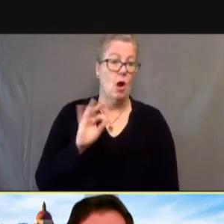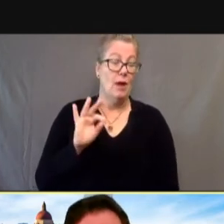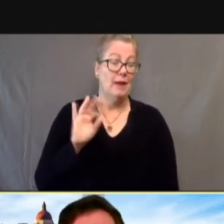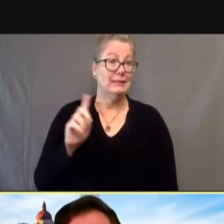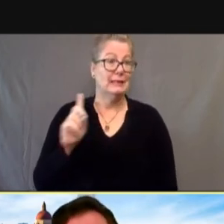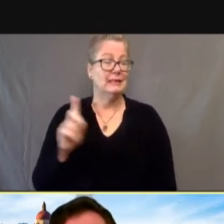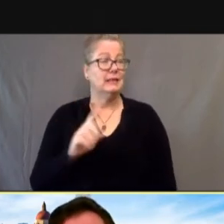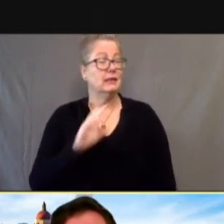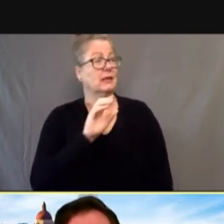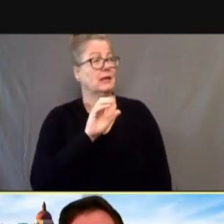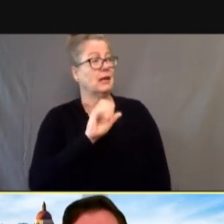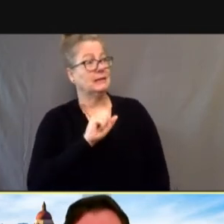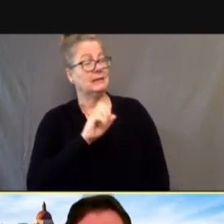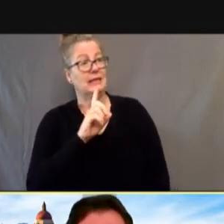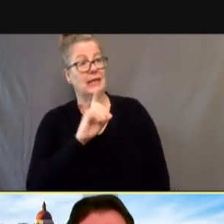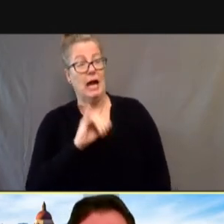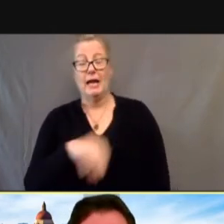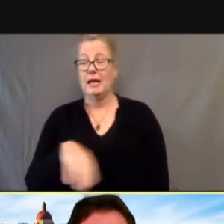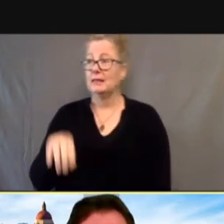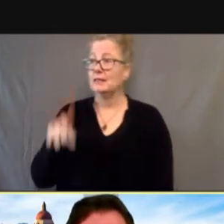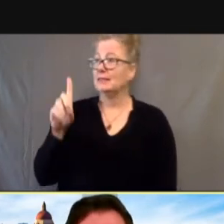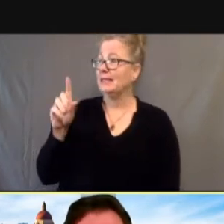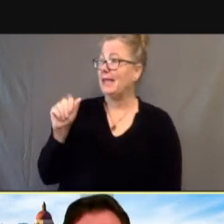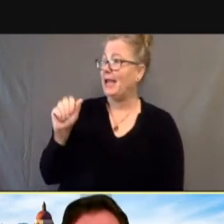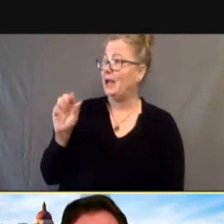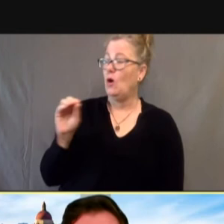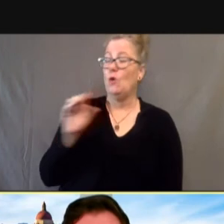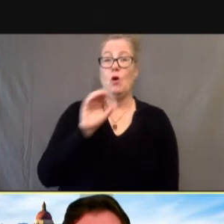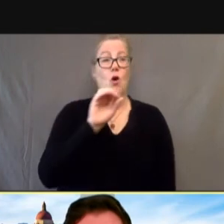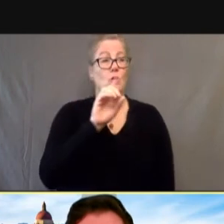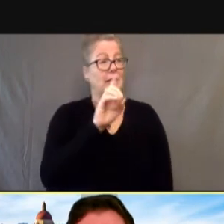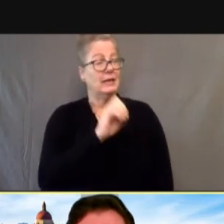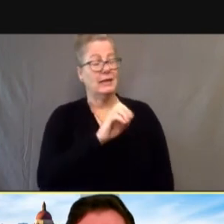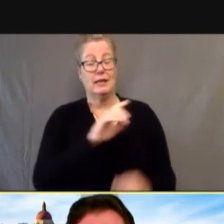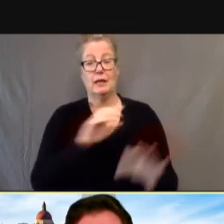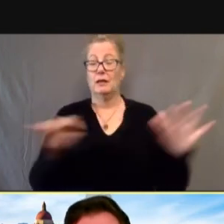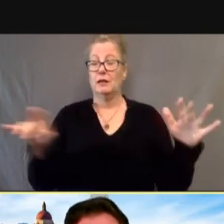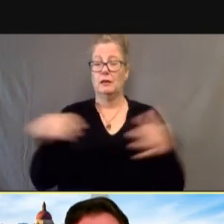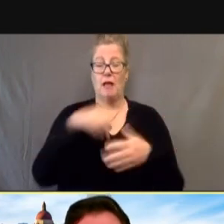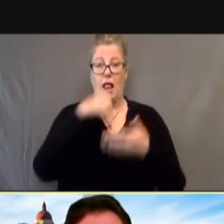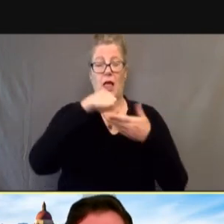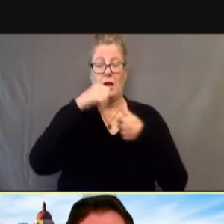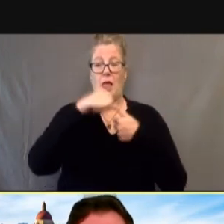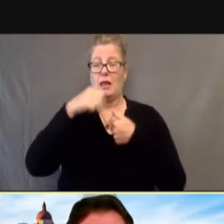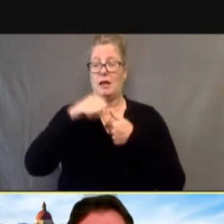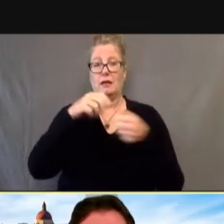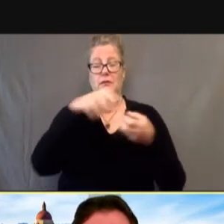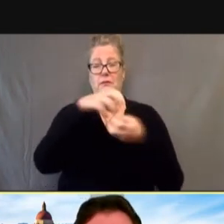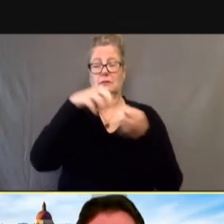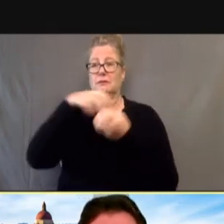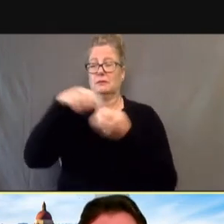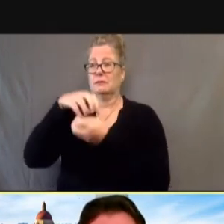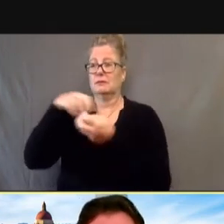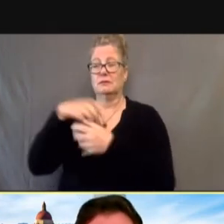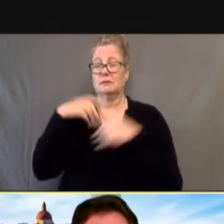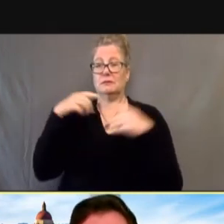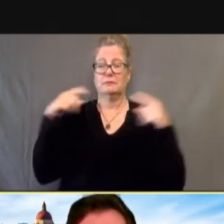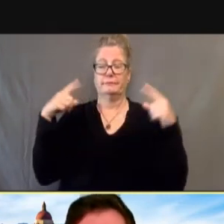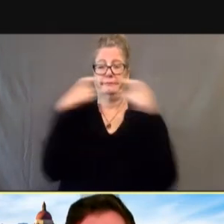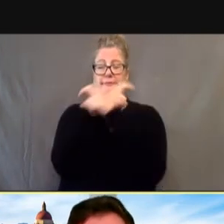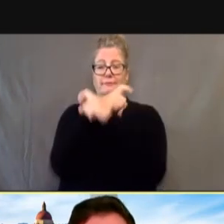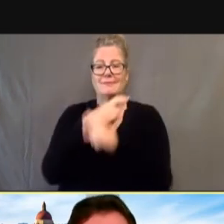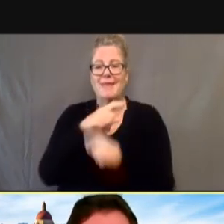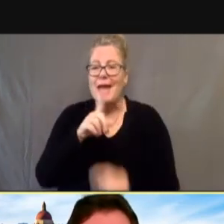SDI and the OAE and the DAO. And I didn't know the difference between any of these. And I'm sure that you guys have these